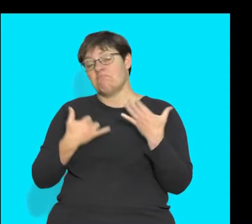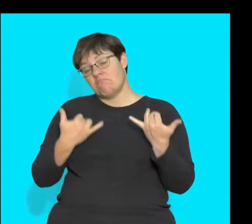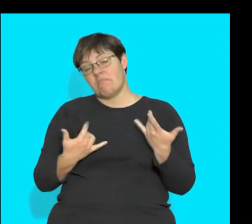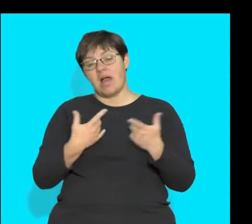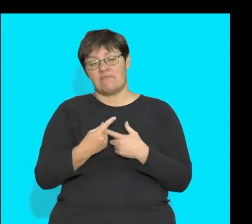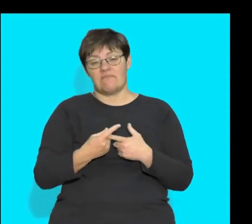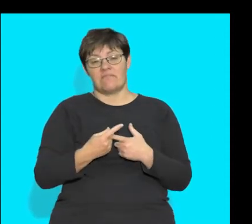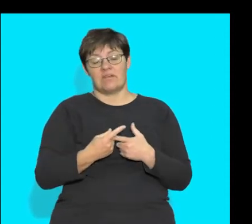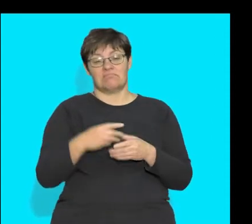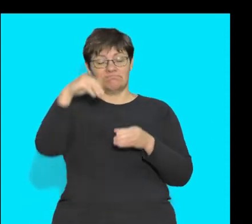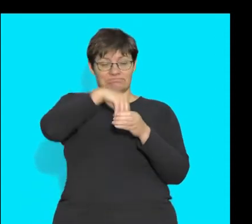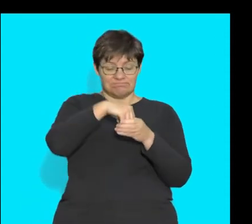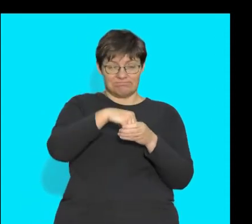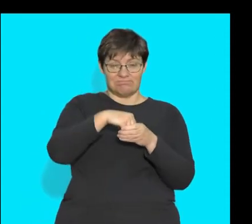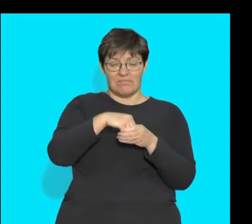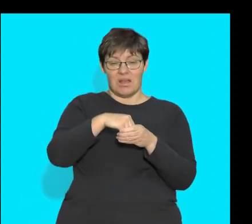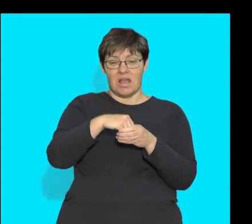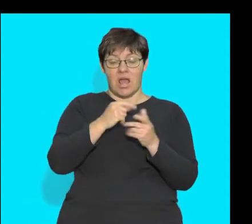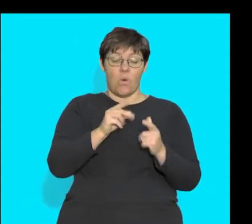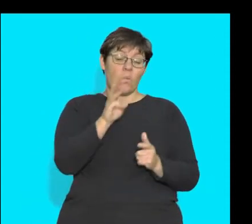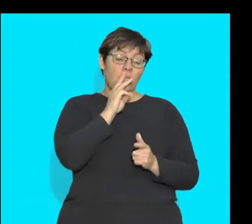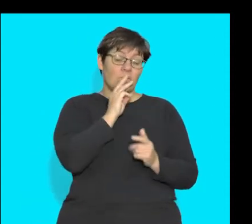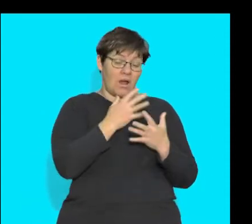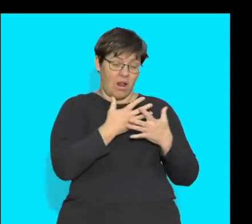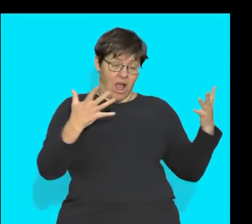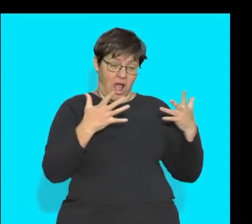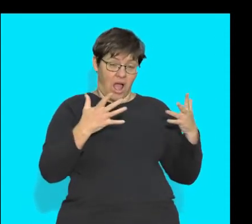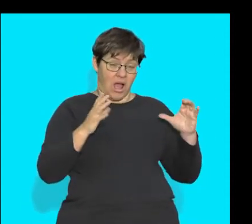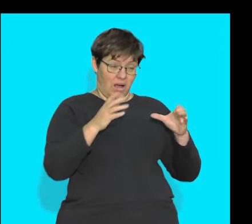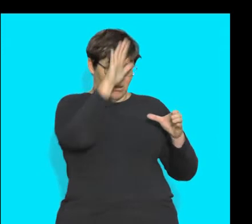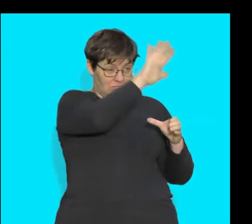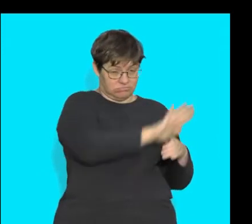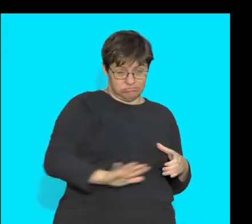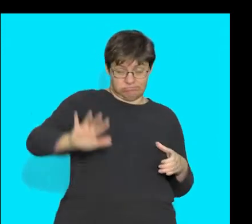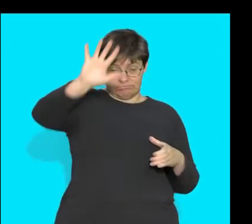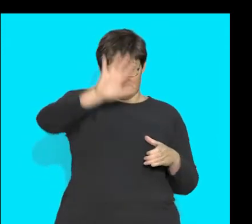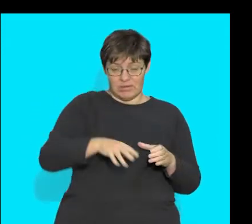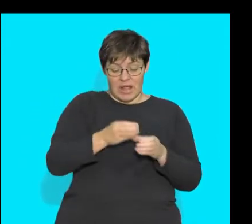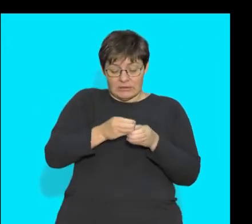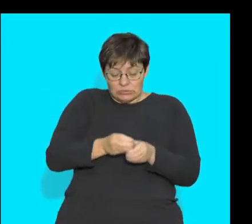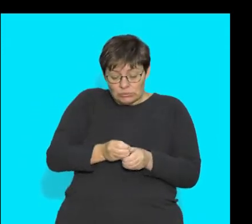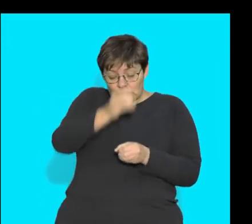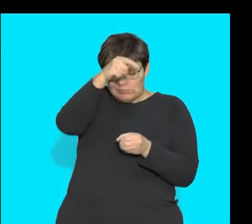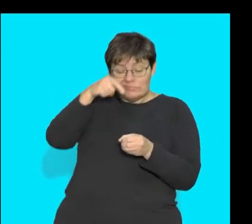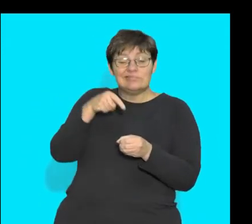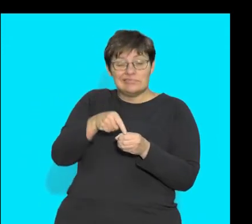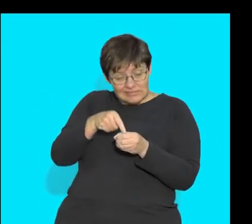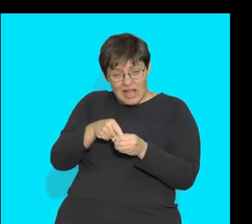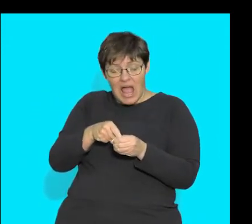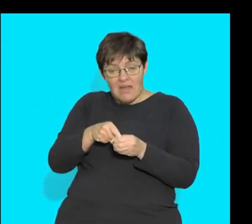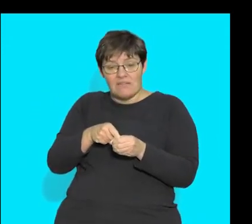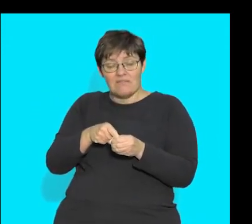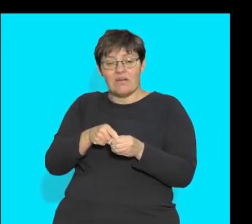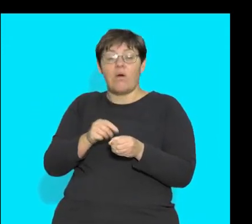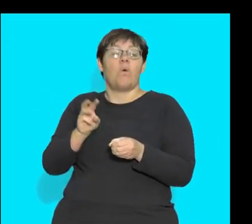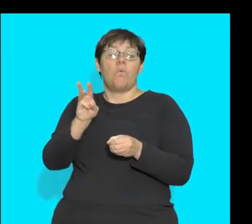this concentration gradient. I've got water on the outside, and inside, in this little sac, I've got